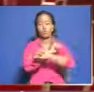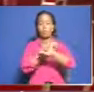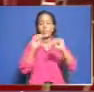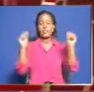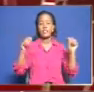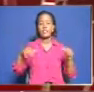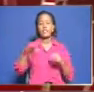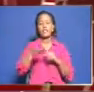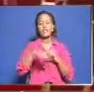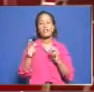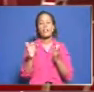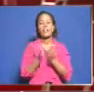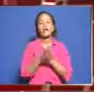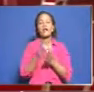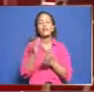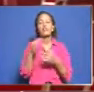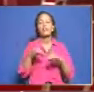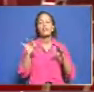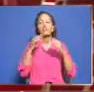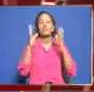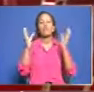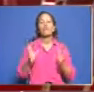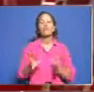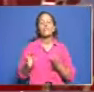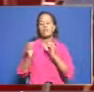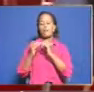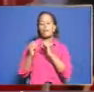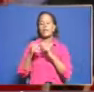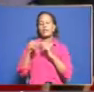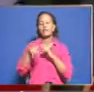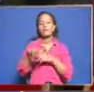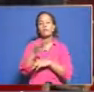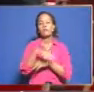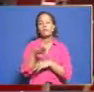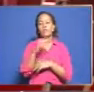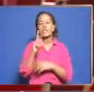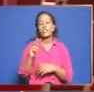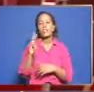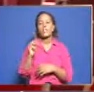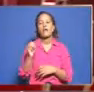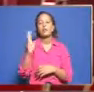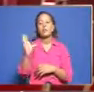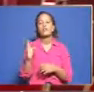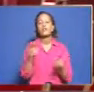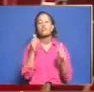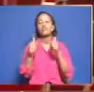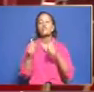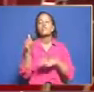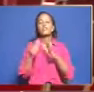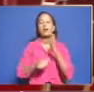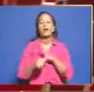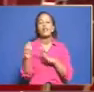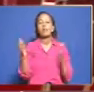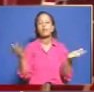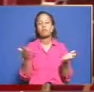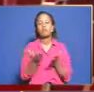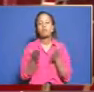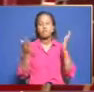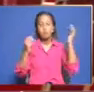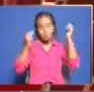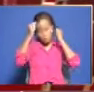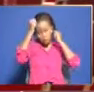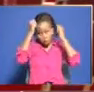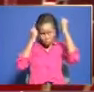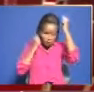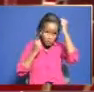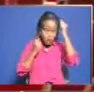be inaugurating the officer's mess right here at the KMC base here that is under the ministry or military, or